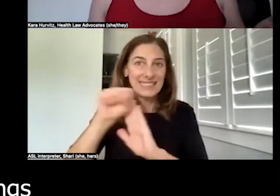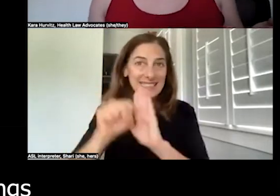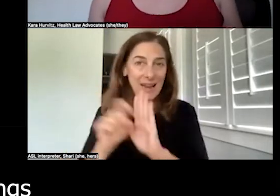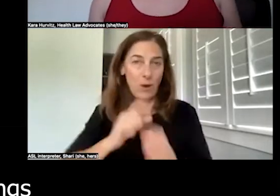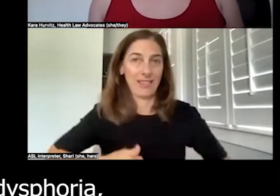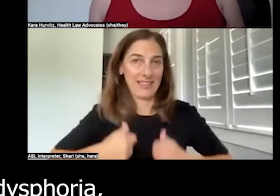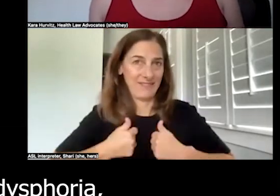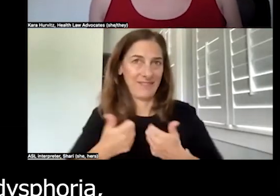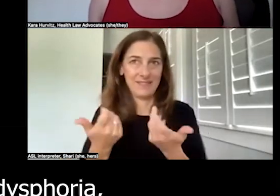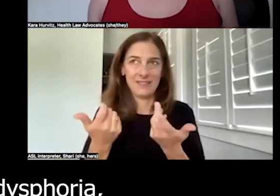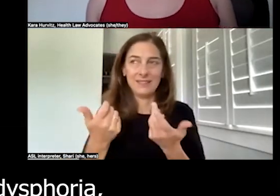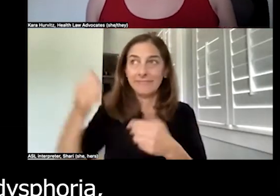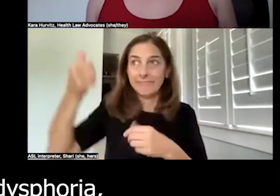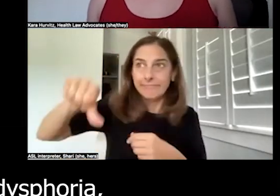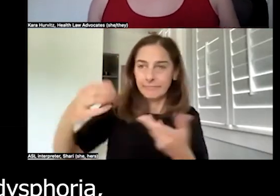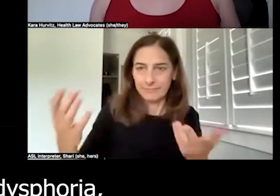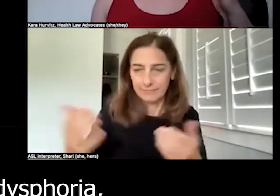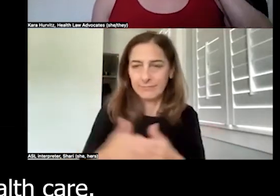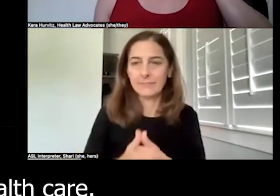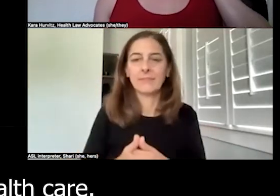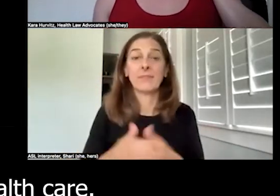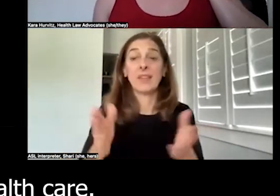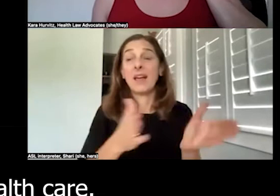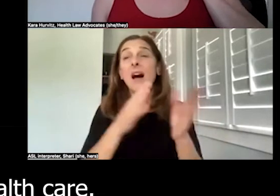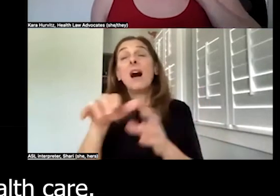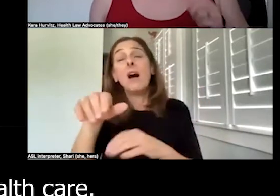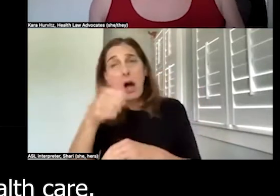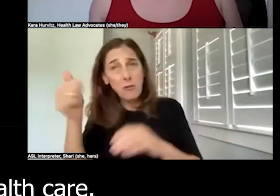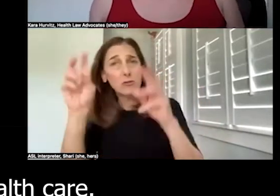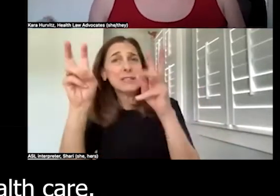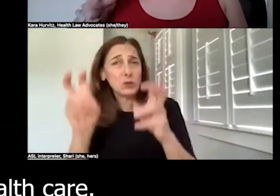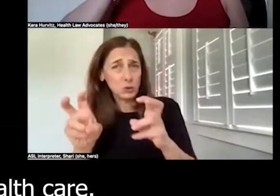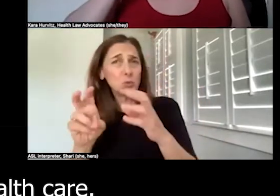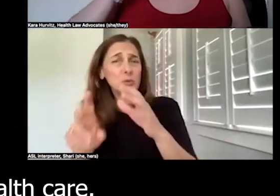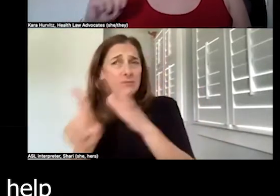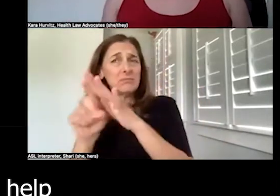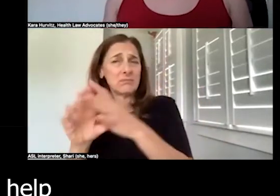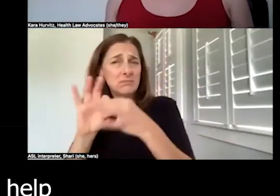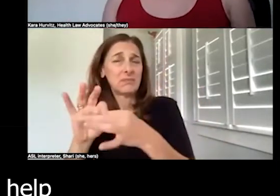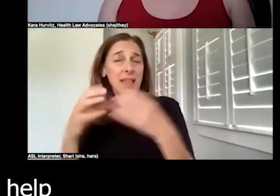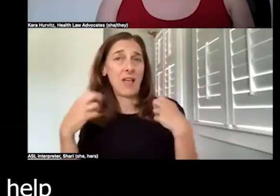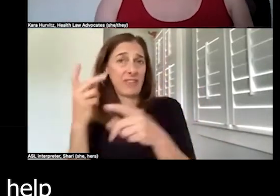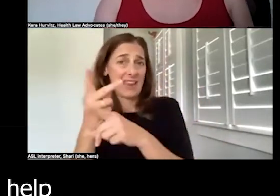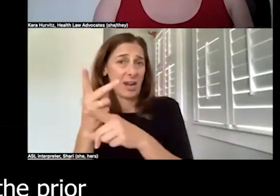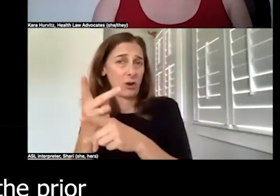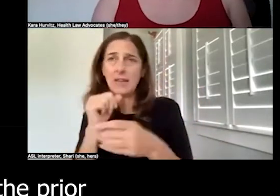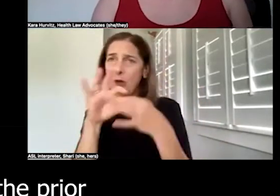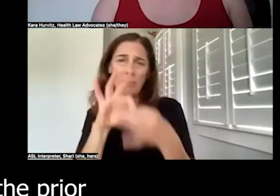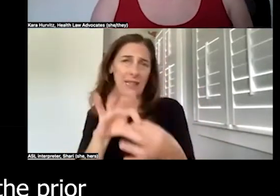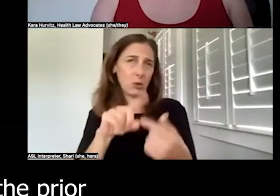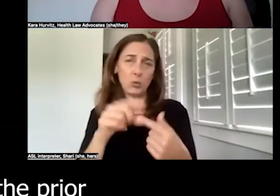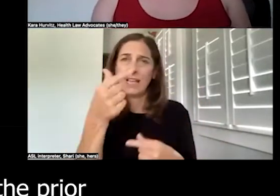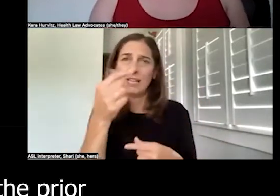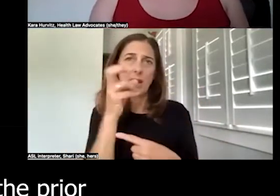Folks need help with things that are not related to gender dysphoria, but are still related to their healthcare. And sometimes folks need help figuring